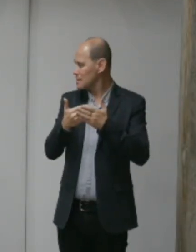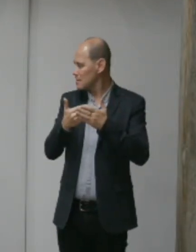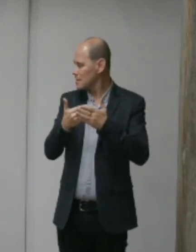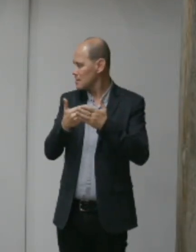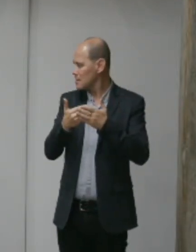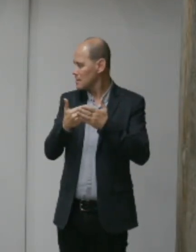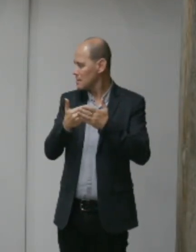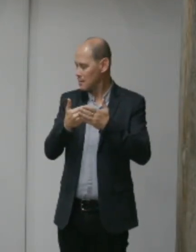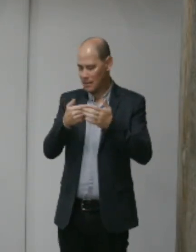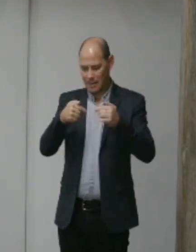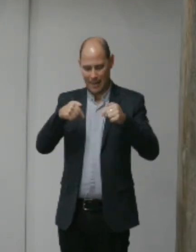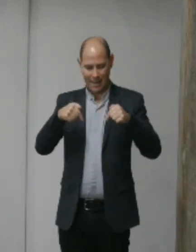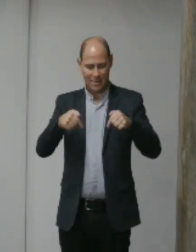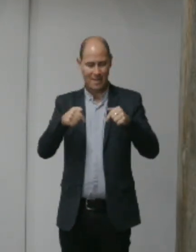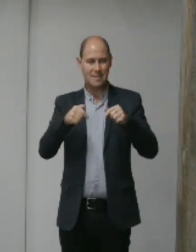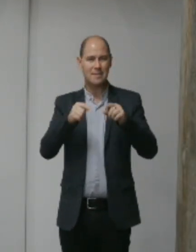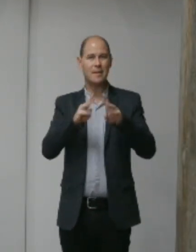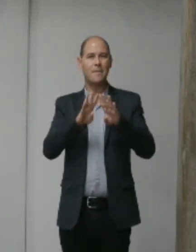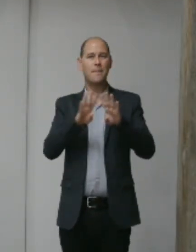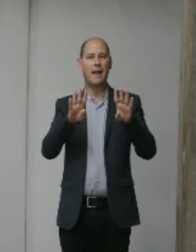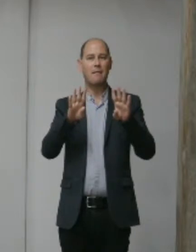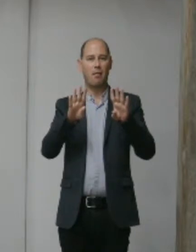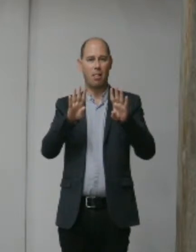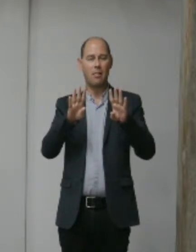is kind of what I'm tapping into.